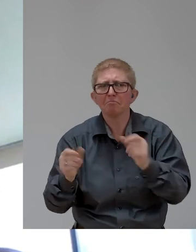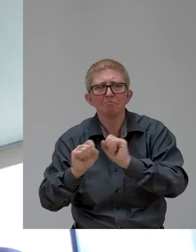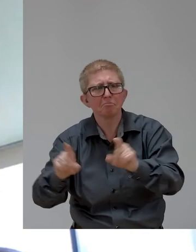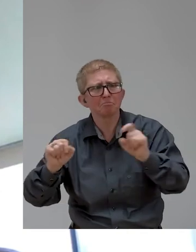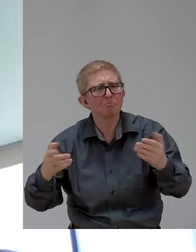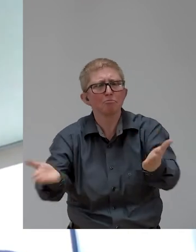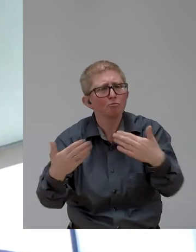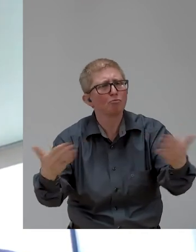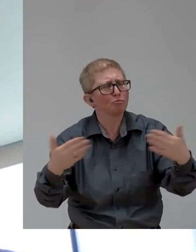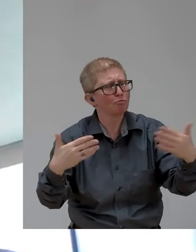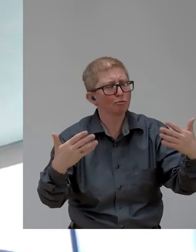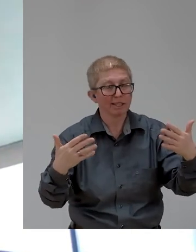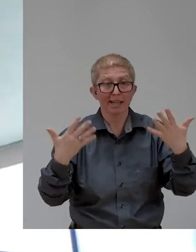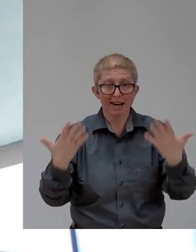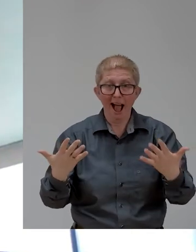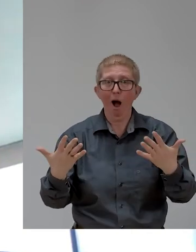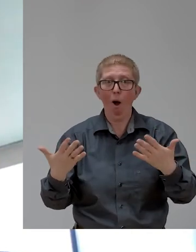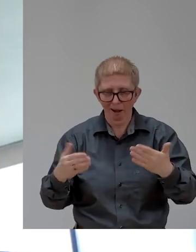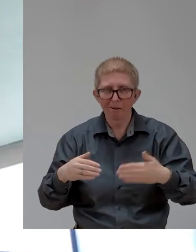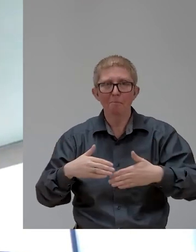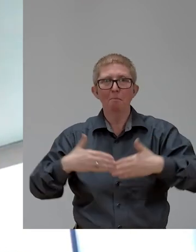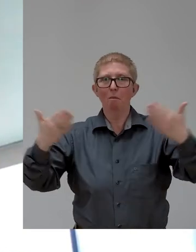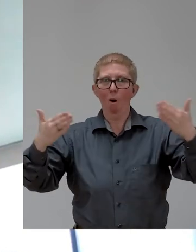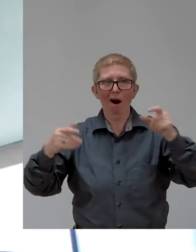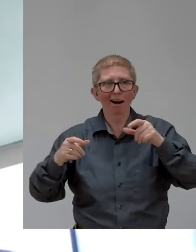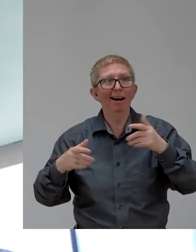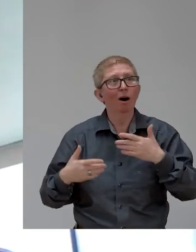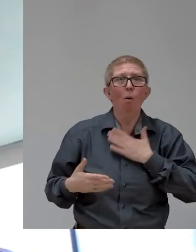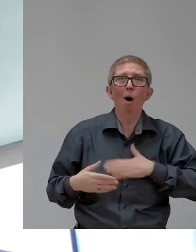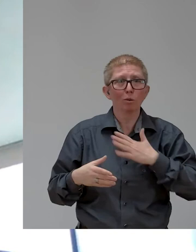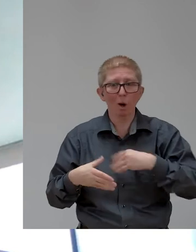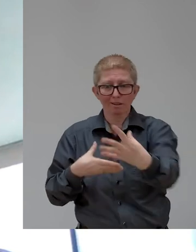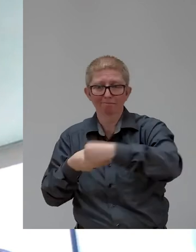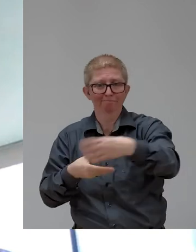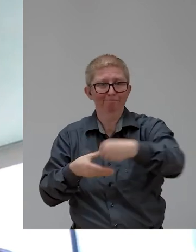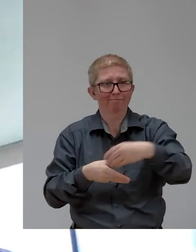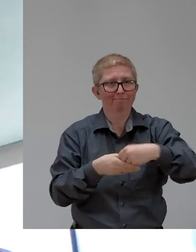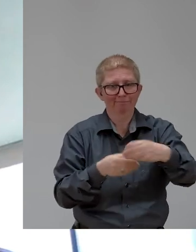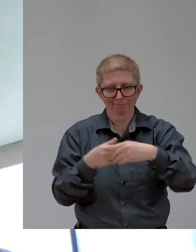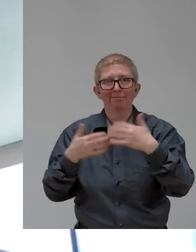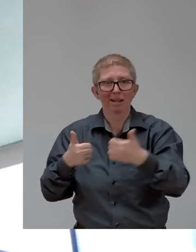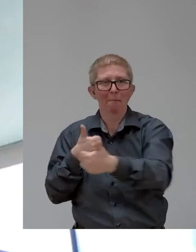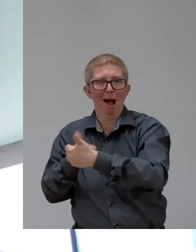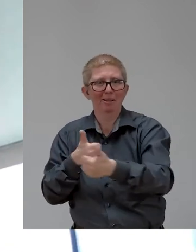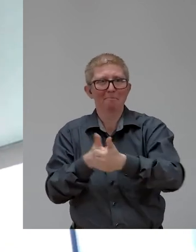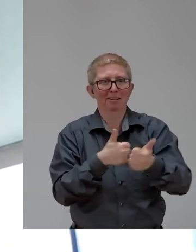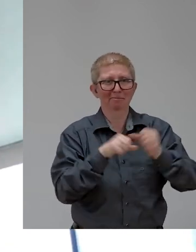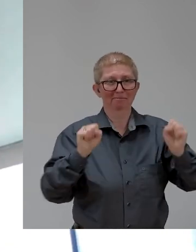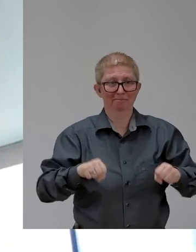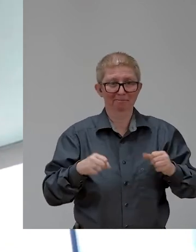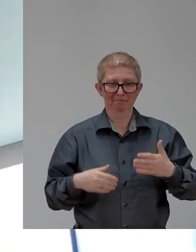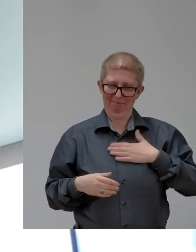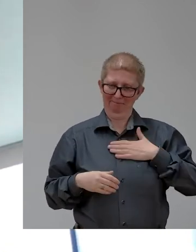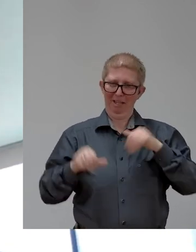apply to our grant program as partners. And this was a way of replicating the model in Turkey for us. So it